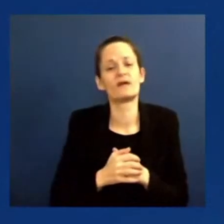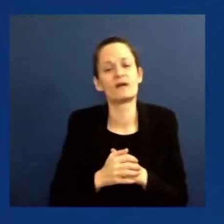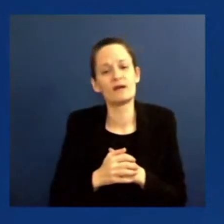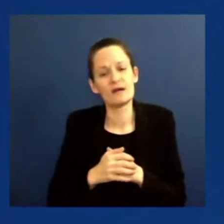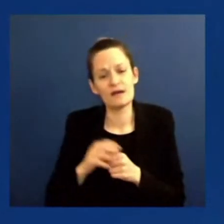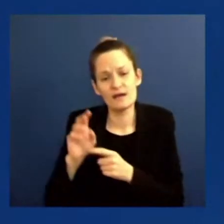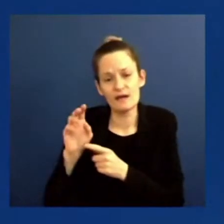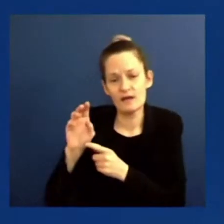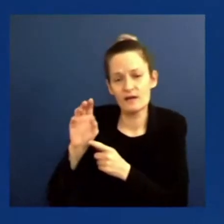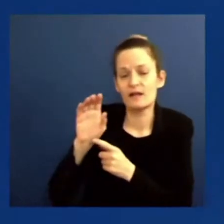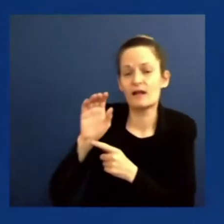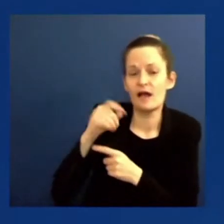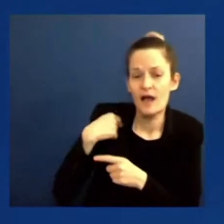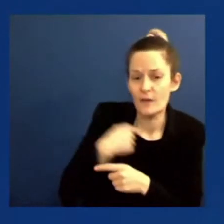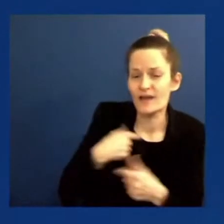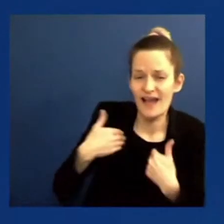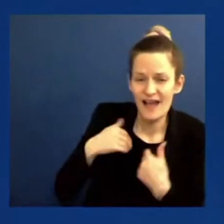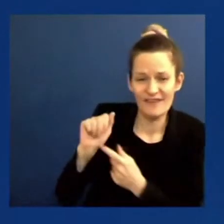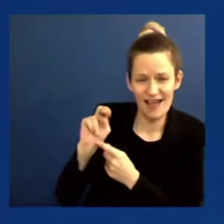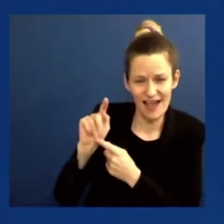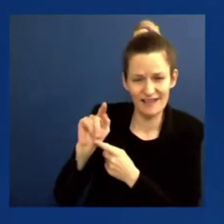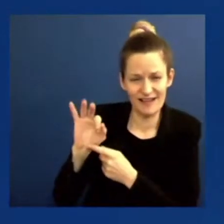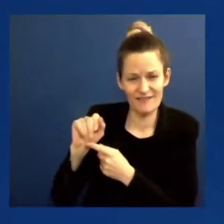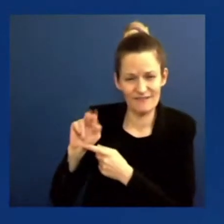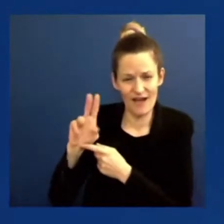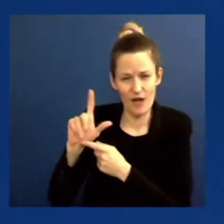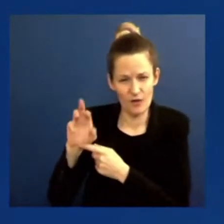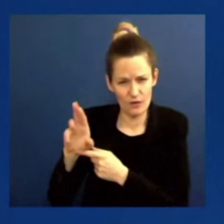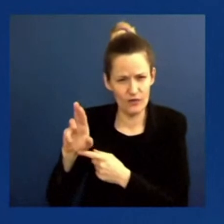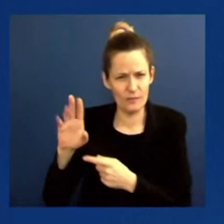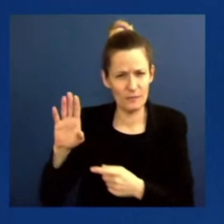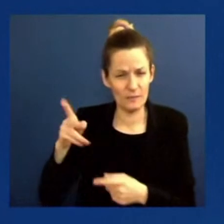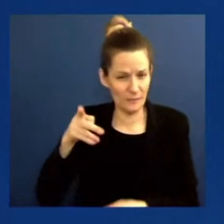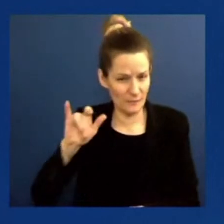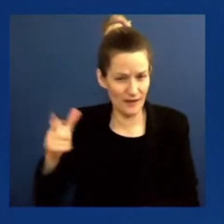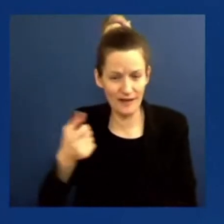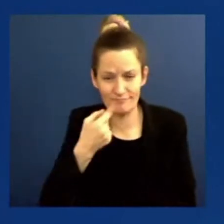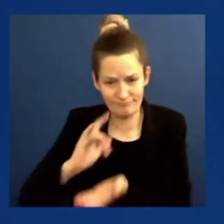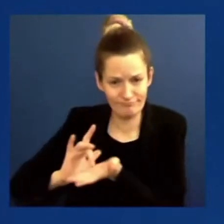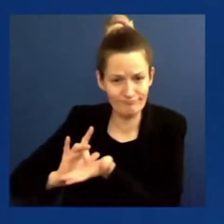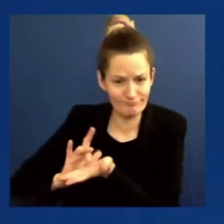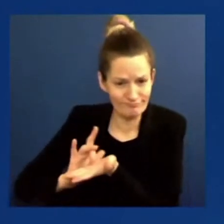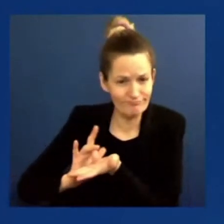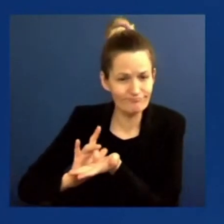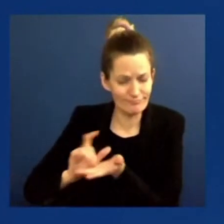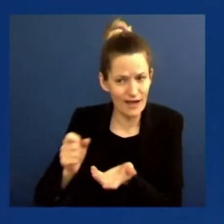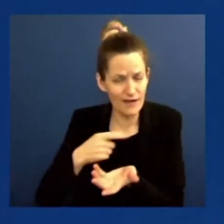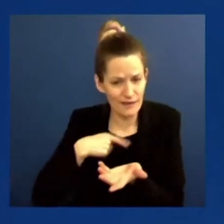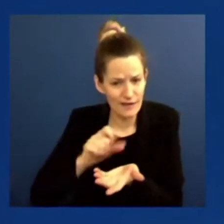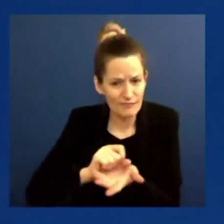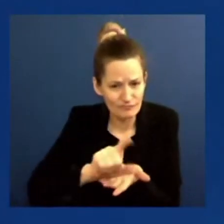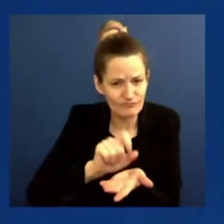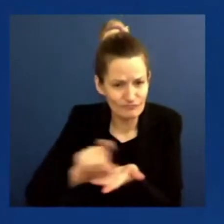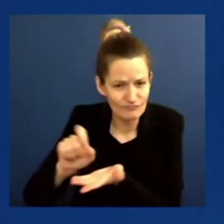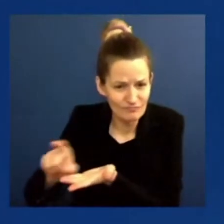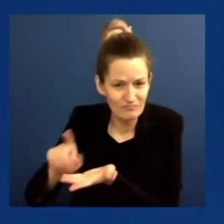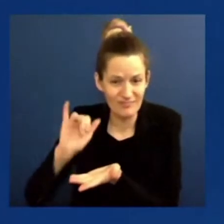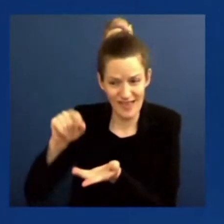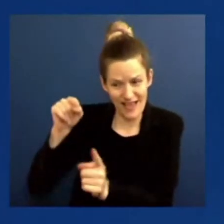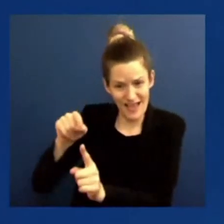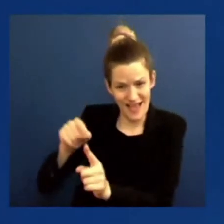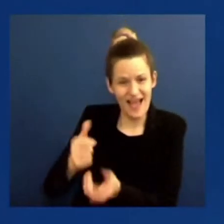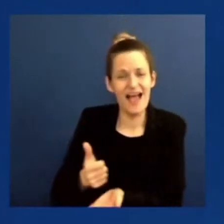hospital. We've secured 20 million treatment courses of the Pfizer antiviral pill for the American